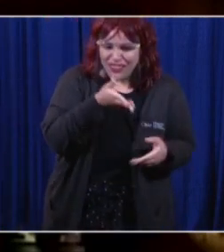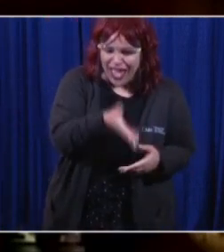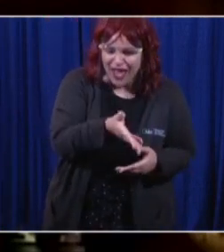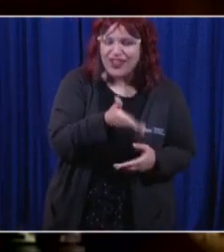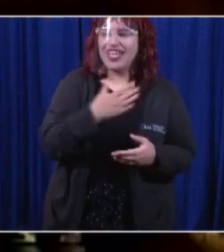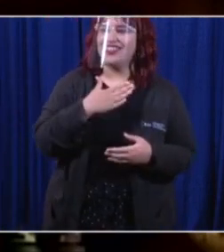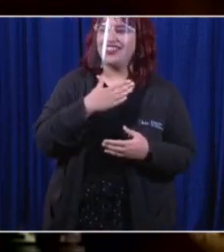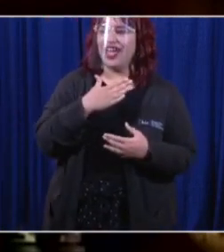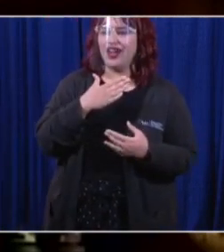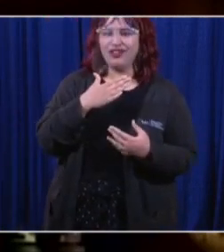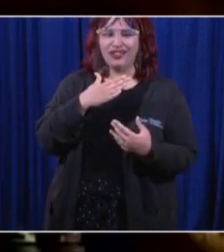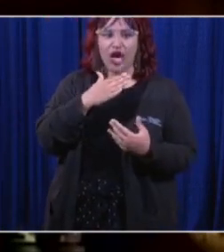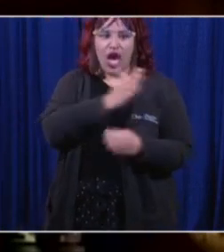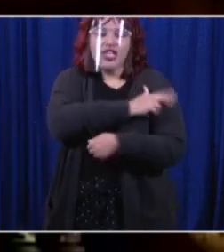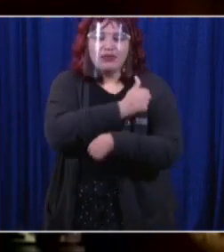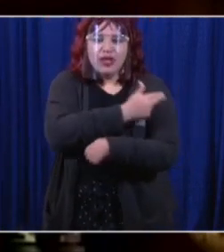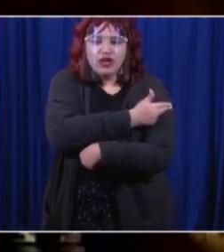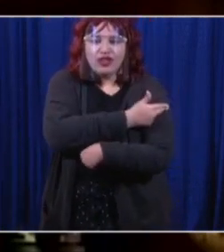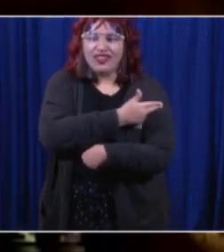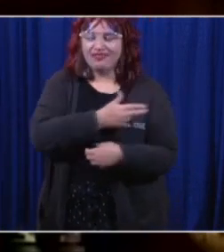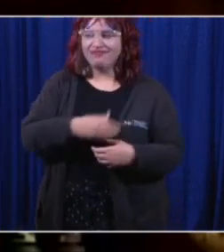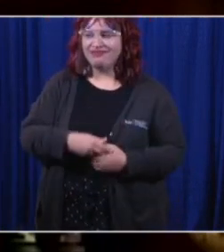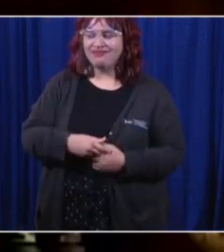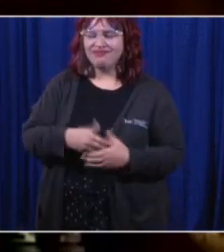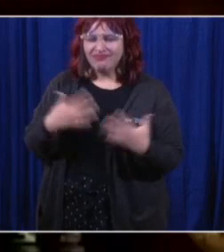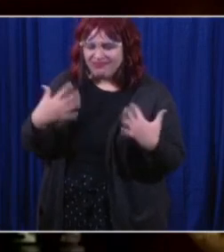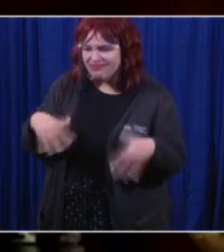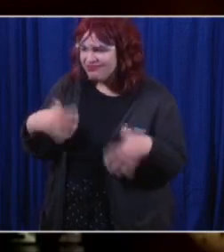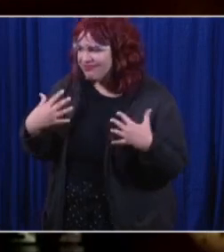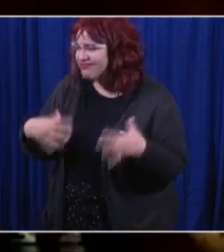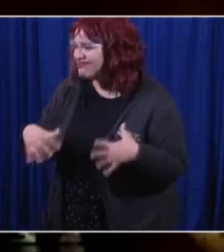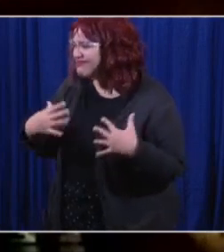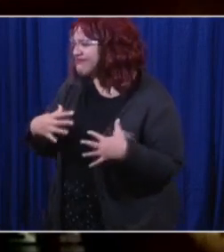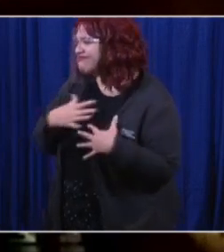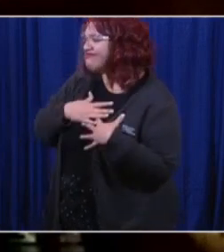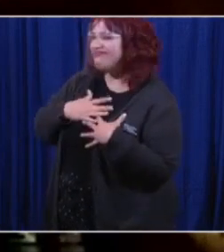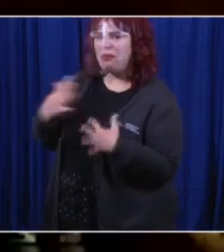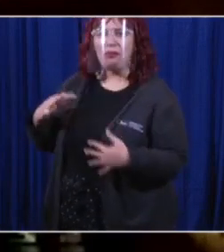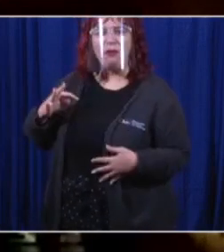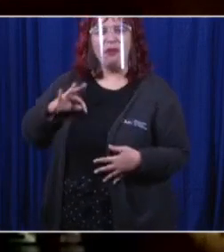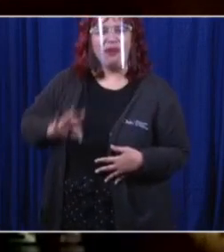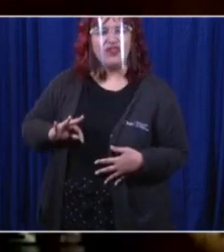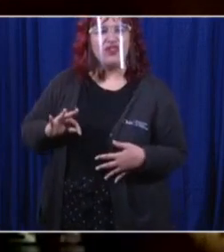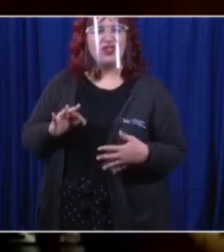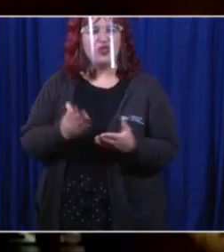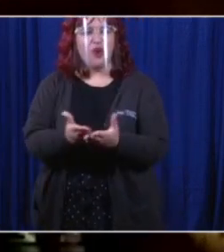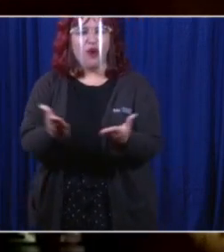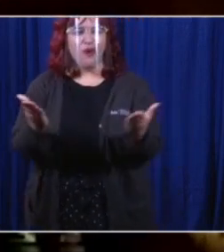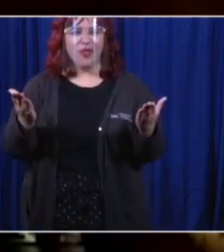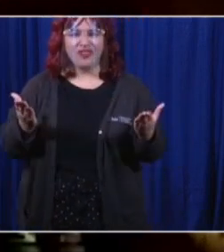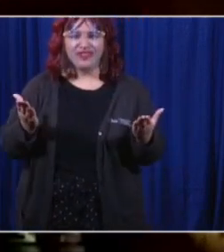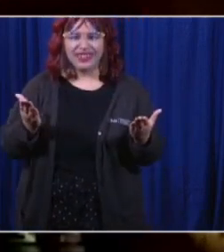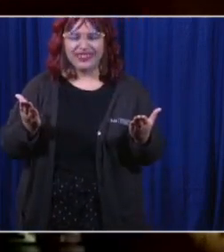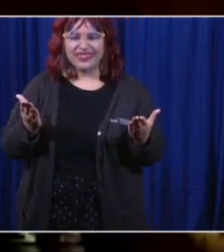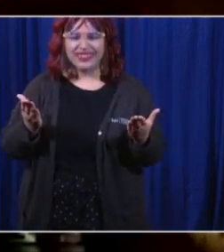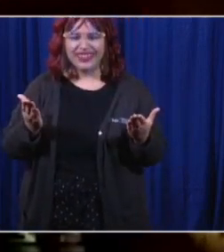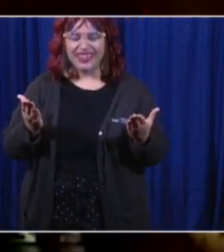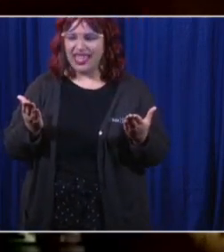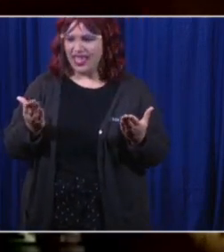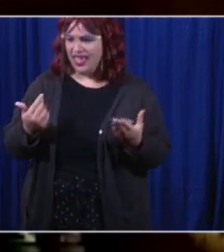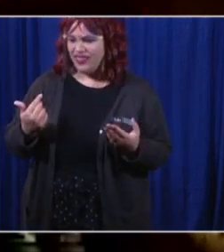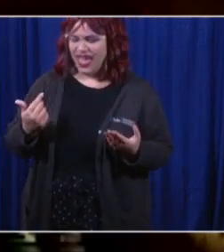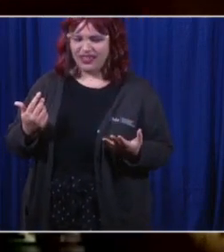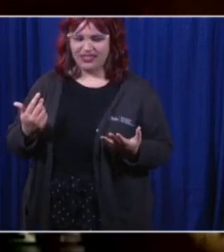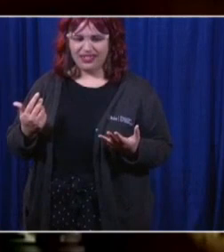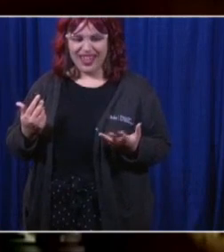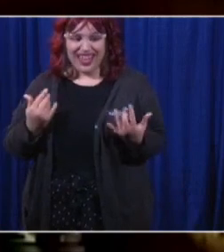their med-surg and ICU units. That's been an incredible benefit to all of us, and that we've been able to make sure that